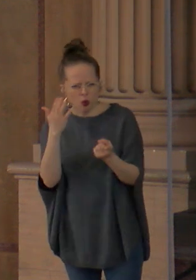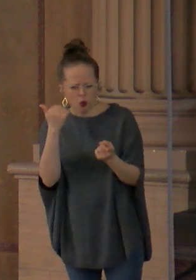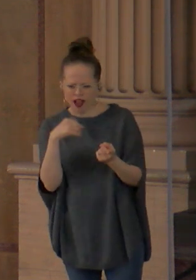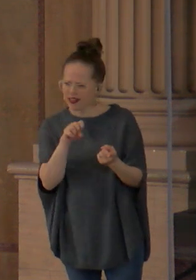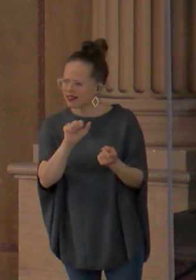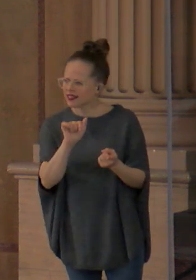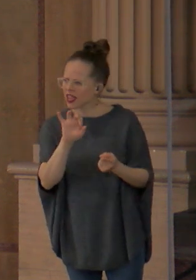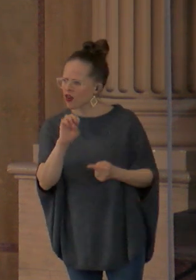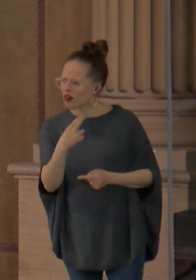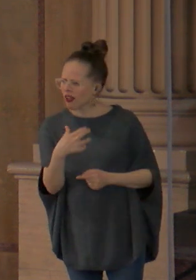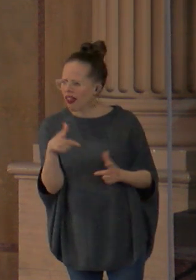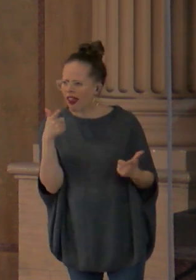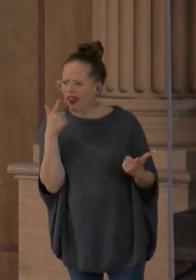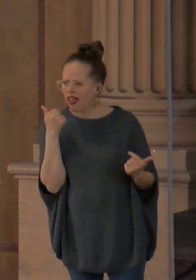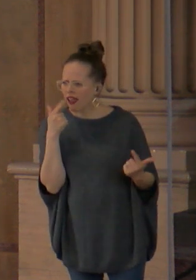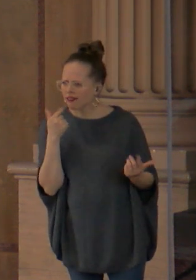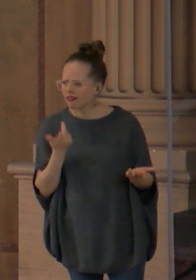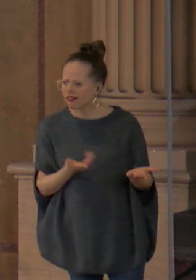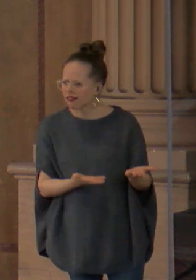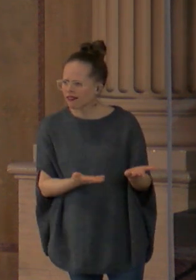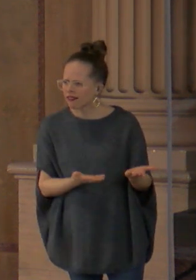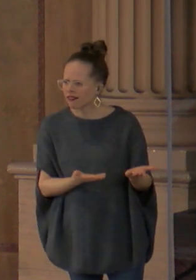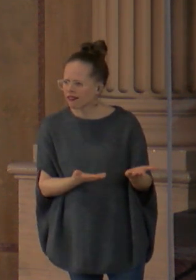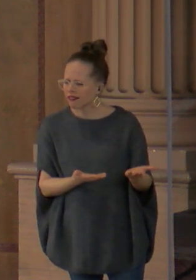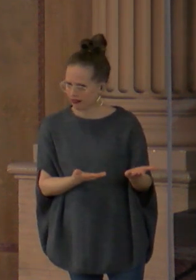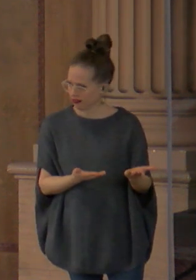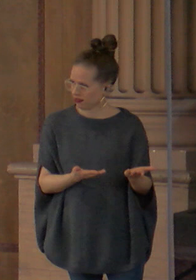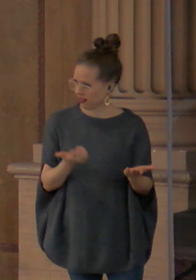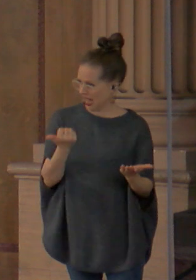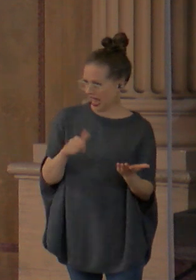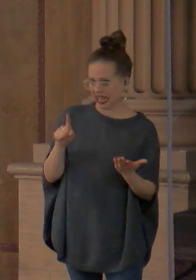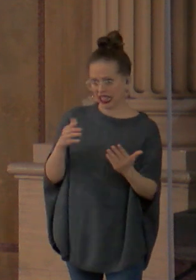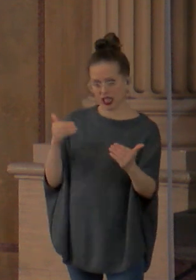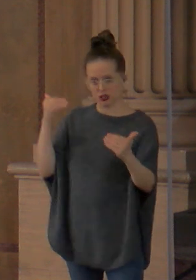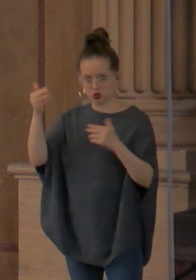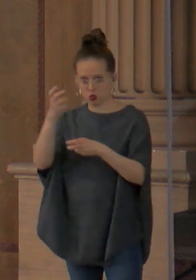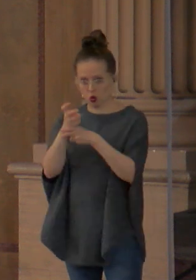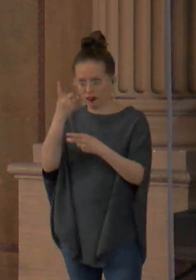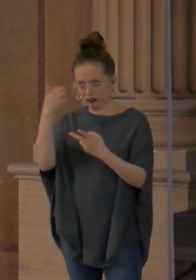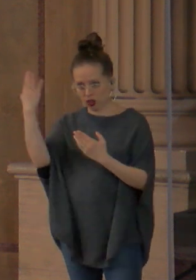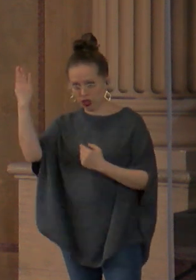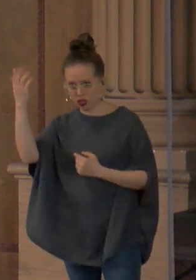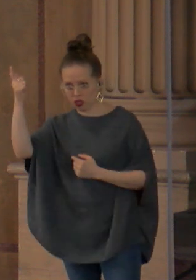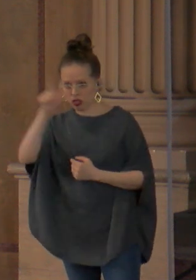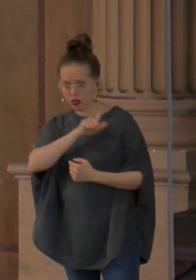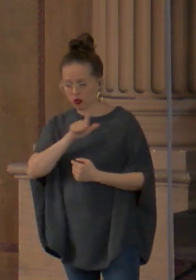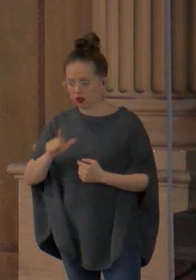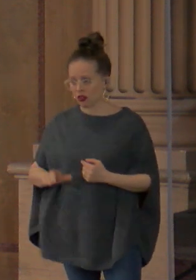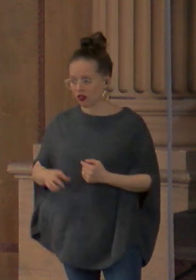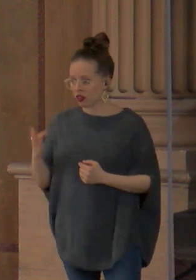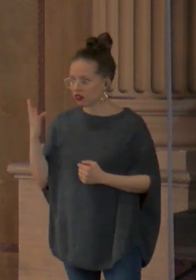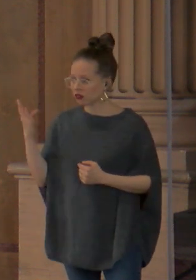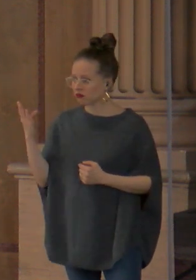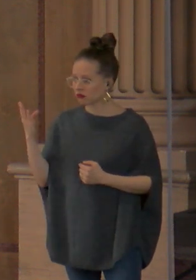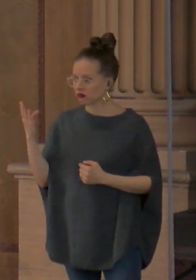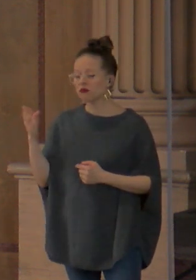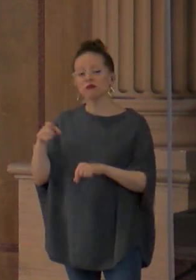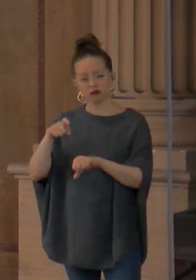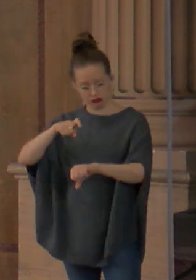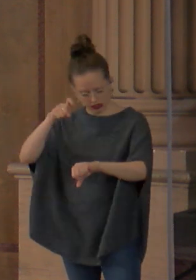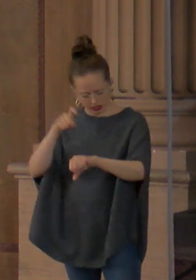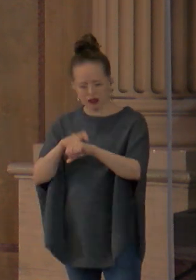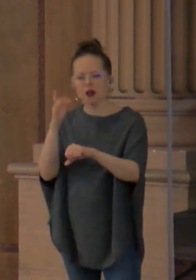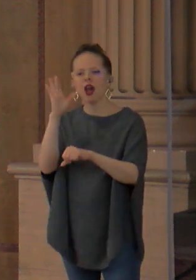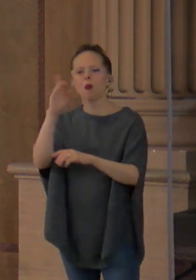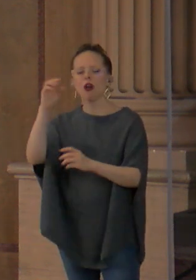I indeed bear a child now that I am old? Is anything too hard for the Lord? At the appointed time, I will return to you about this time